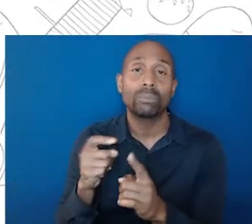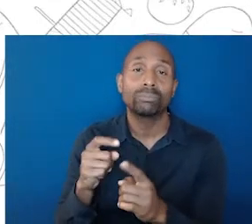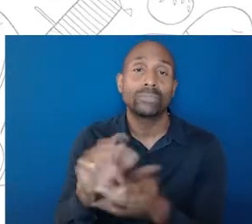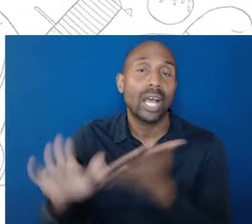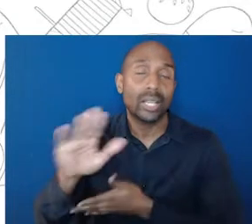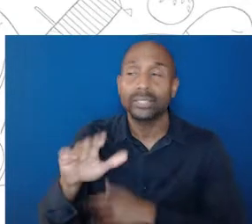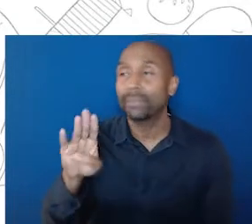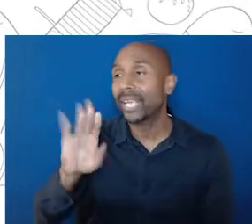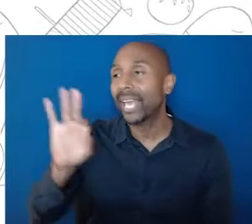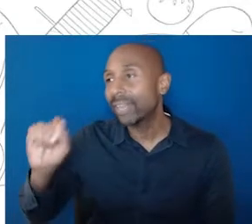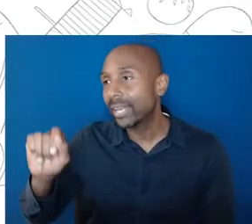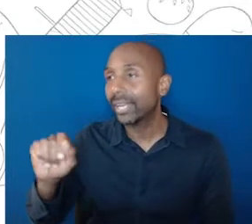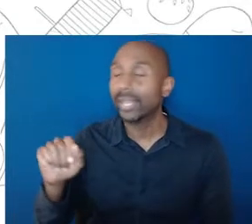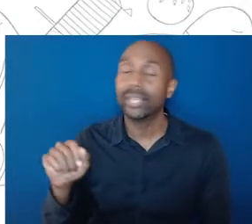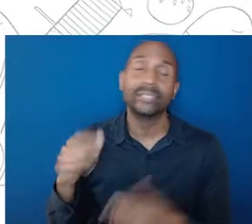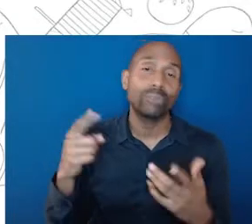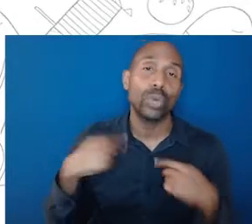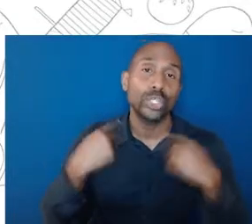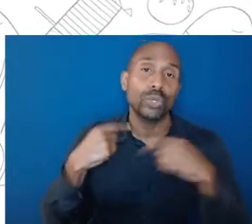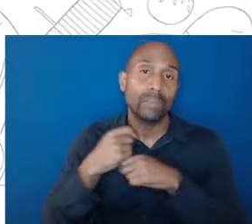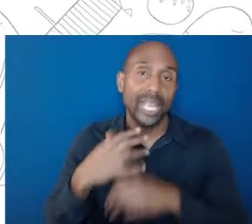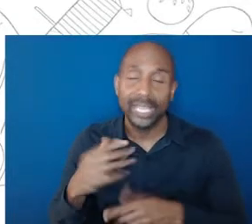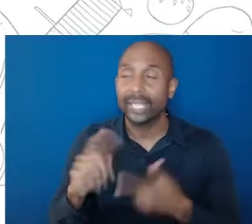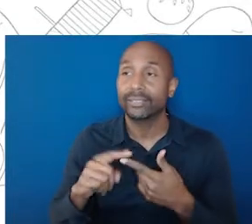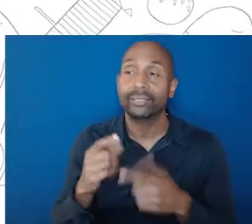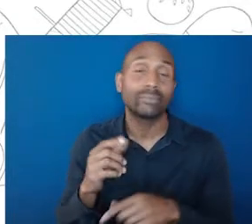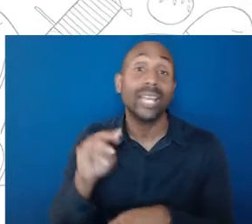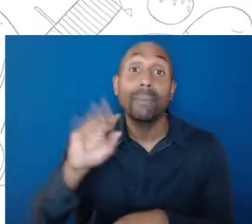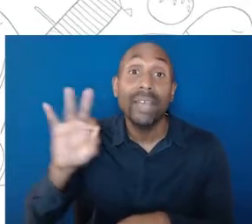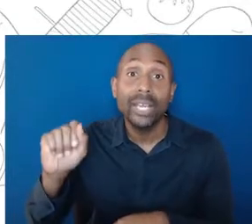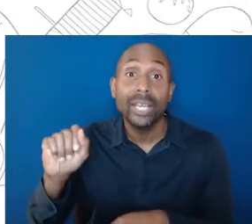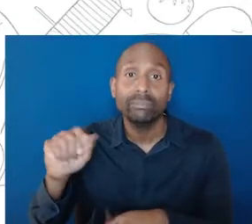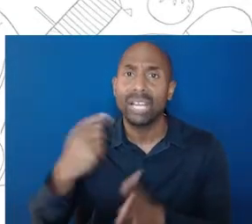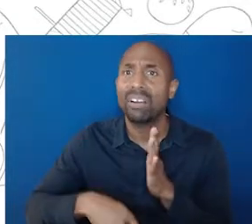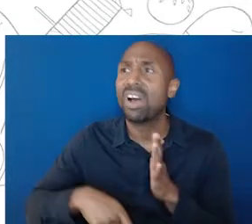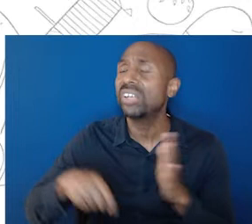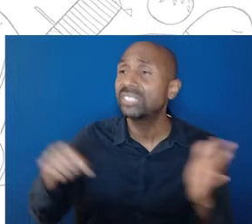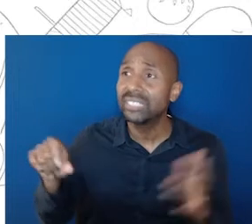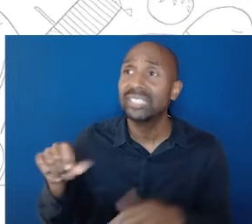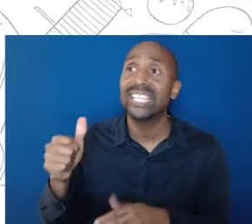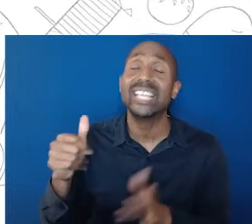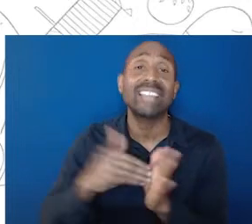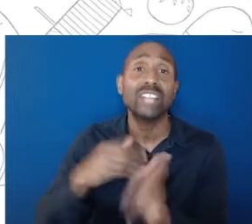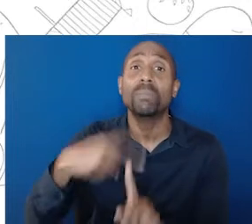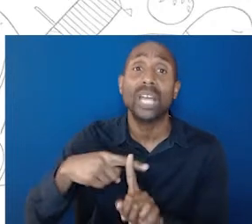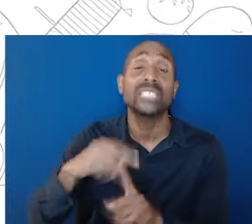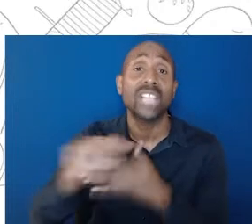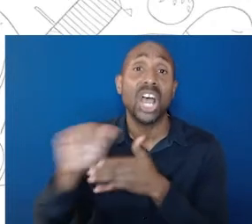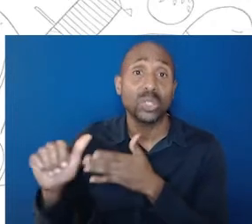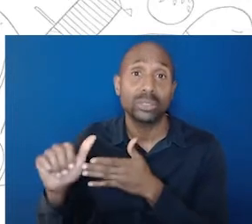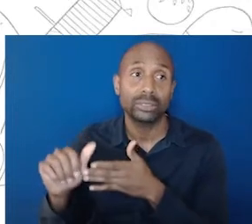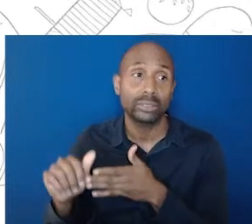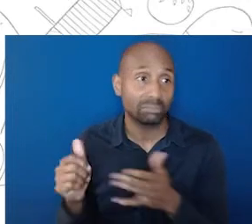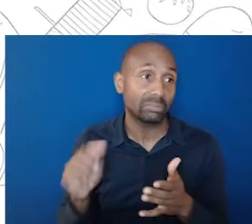in joy making or an MFA. You know, those courses are tens of thousands of dollars, right? Which